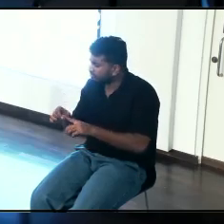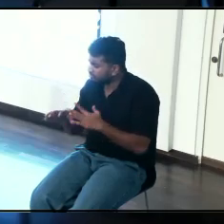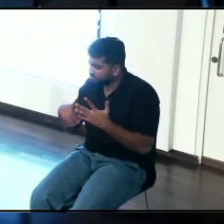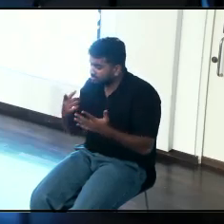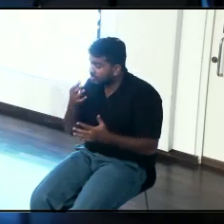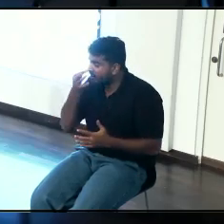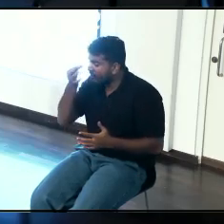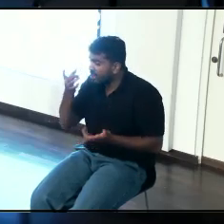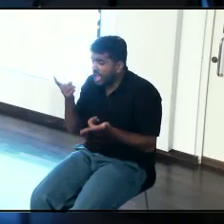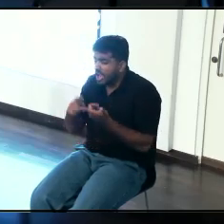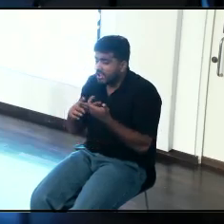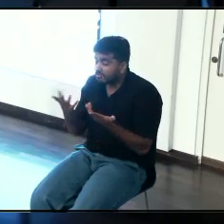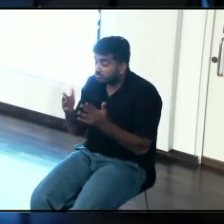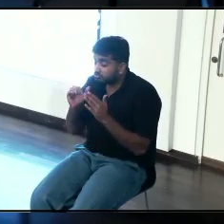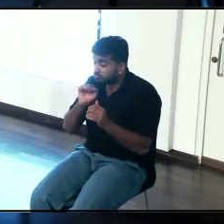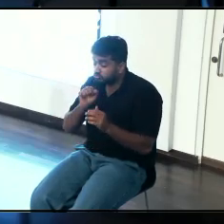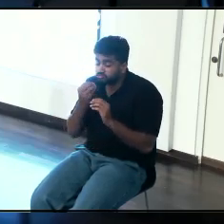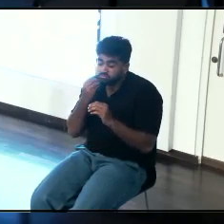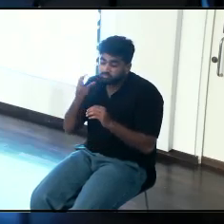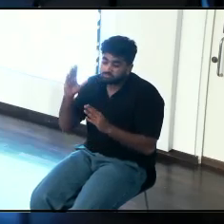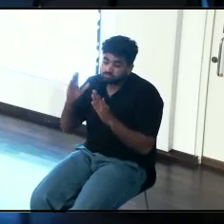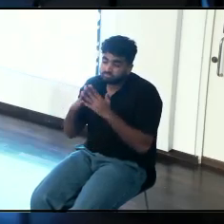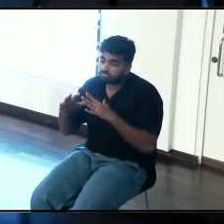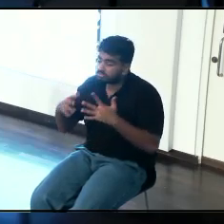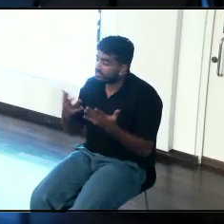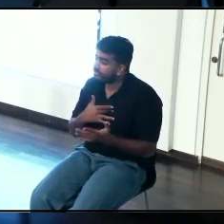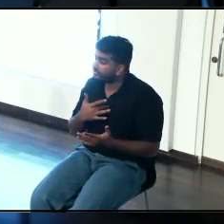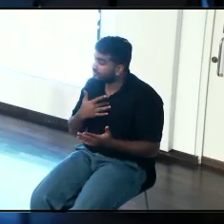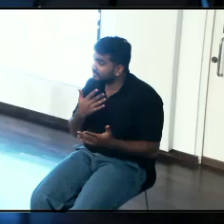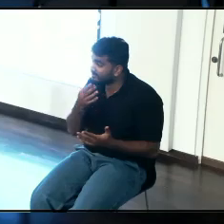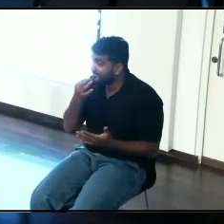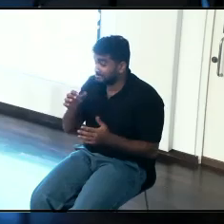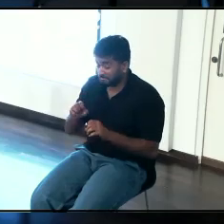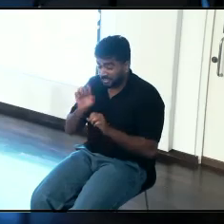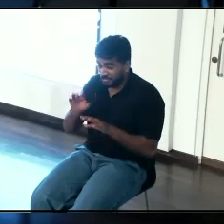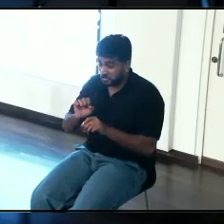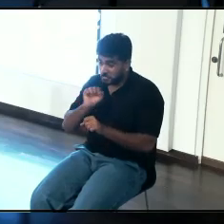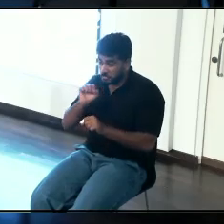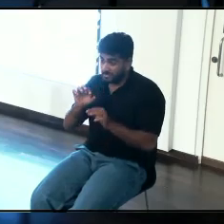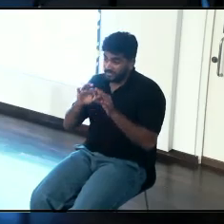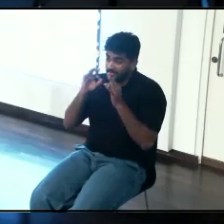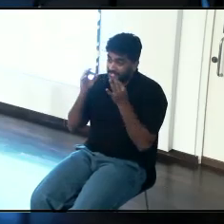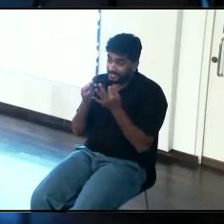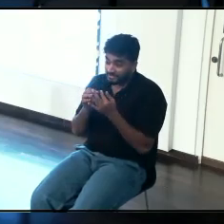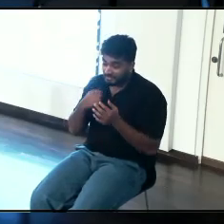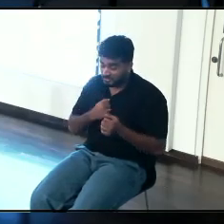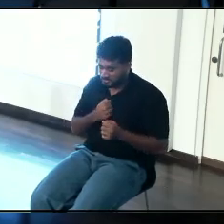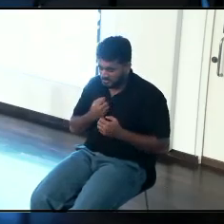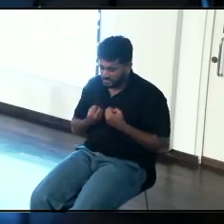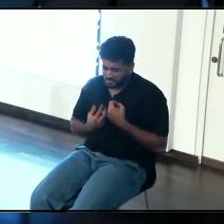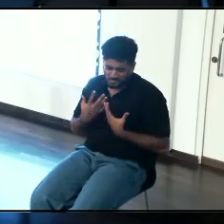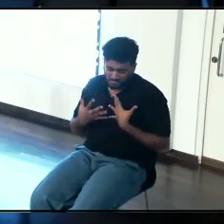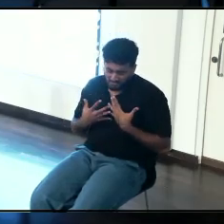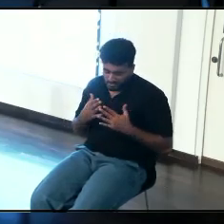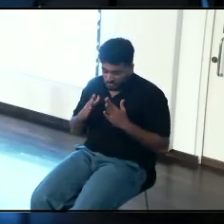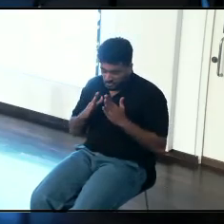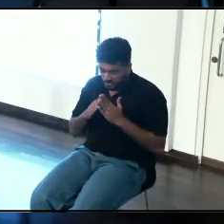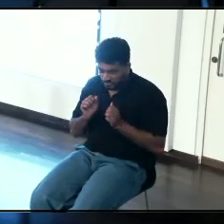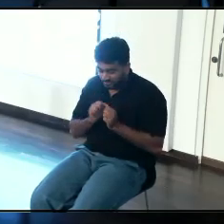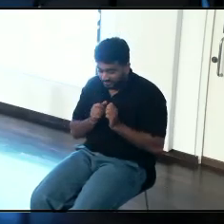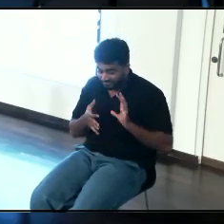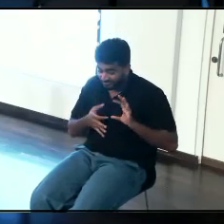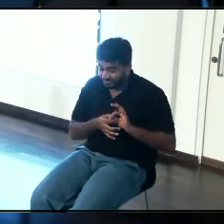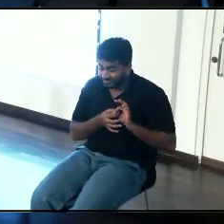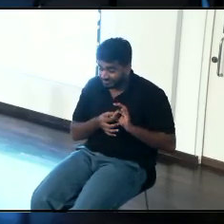the future of their own homes. Of course, a lot of these families are very emotionally connected to the home, and